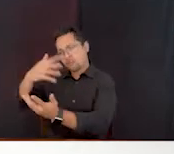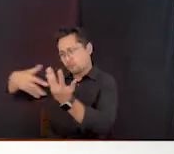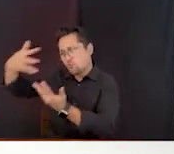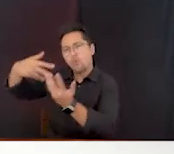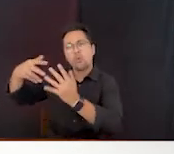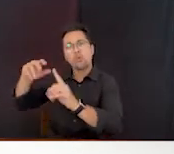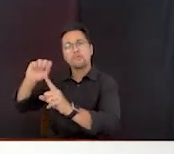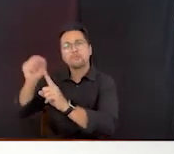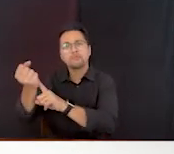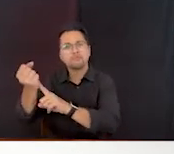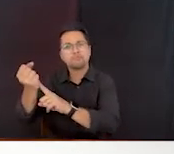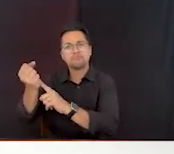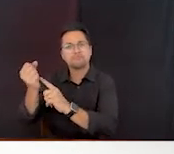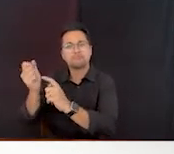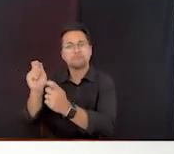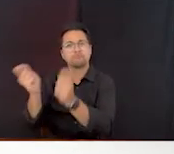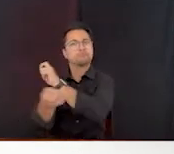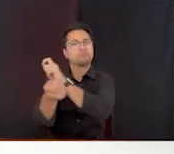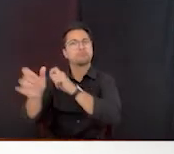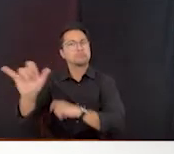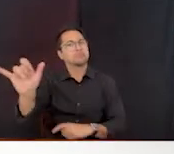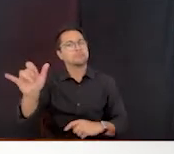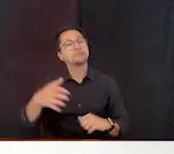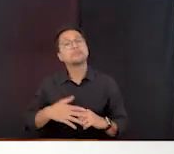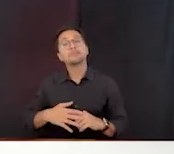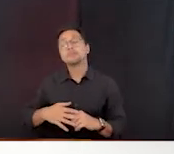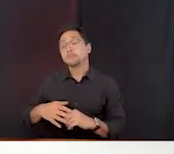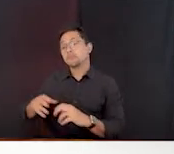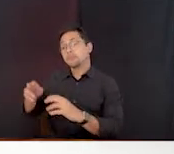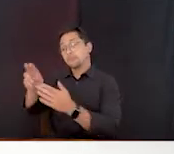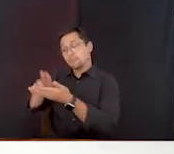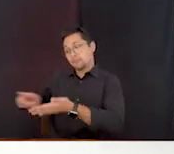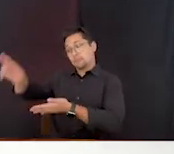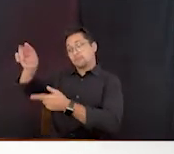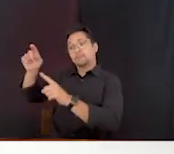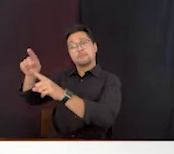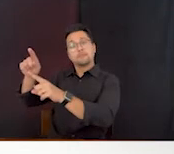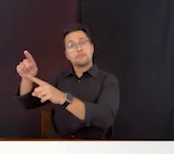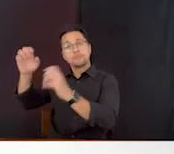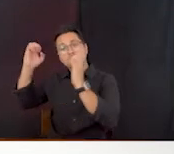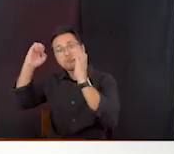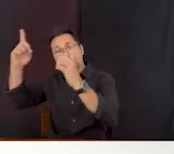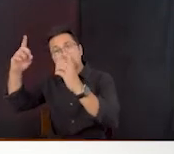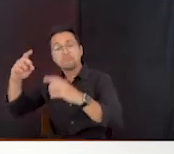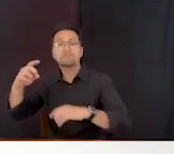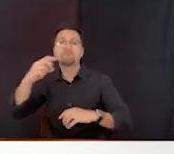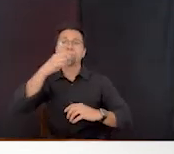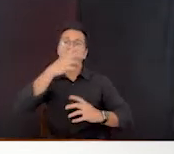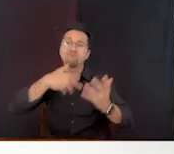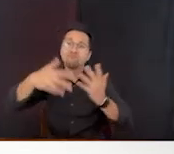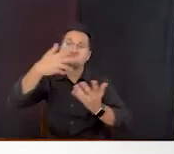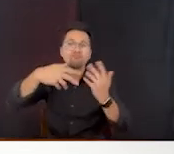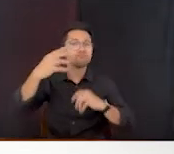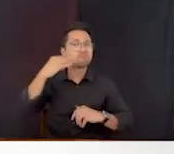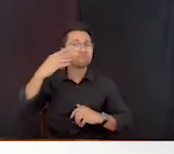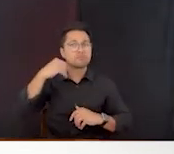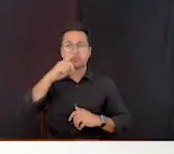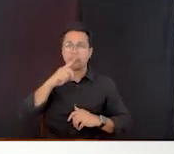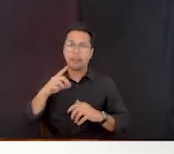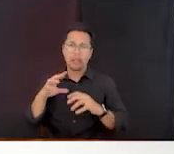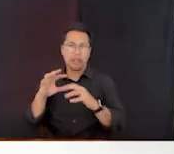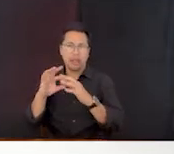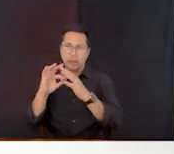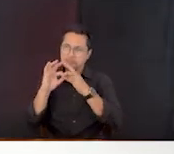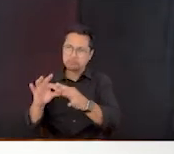to remote coursework. This means not only did the academic scenes change for many students, but also